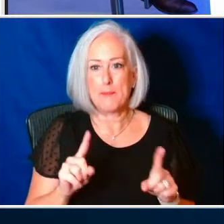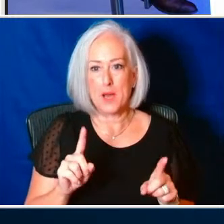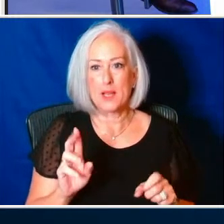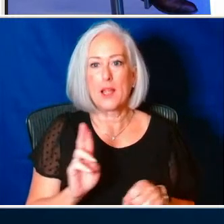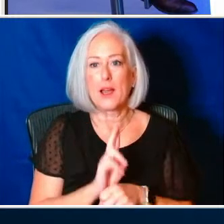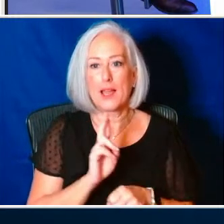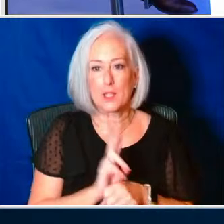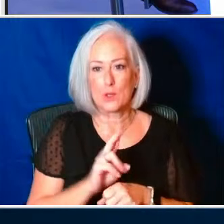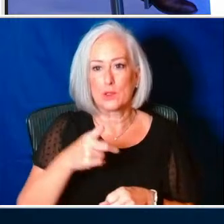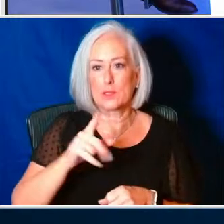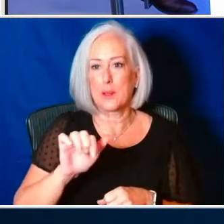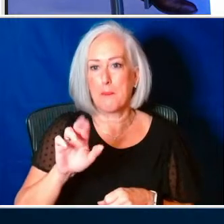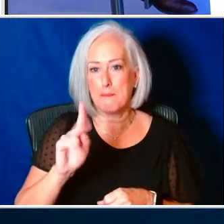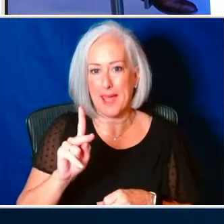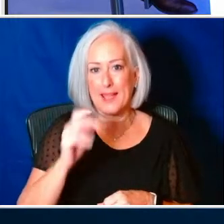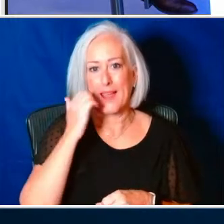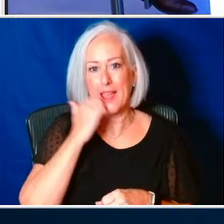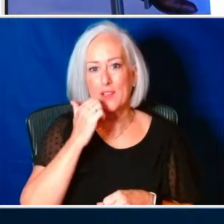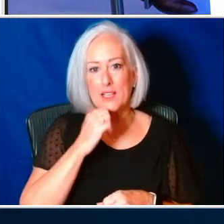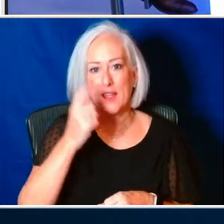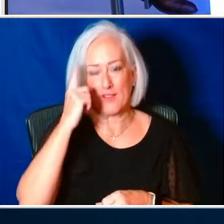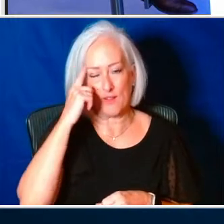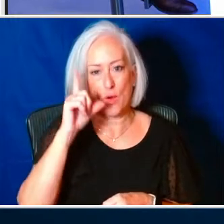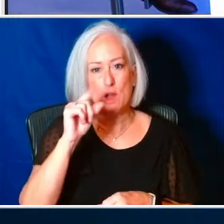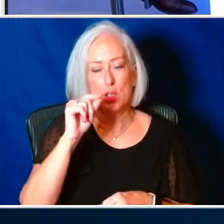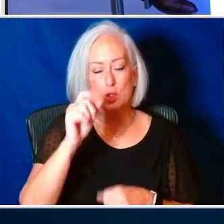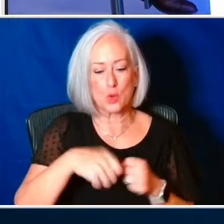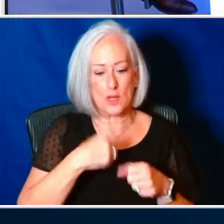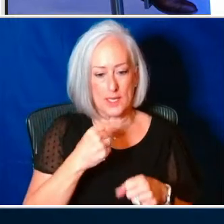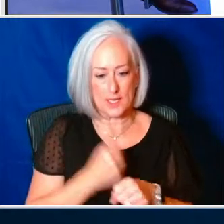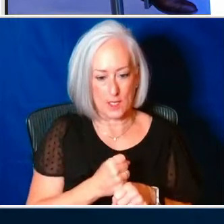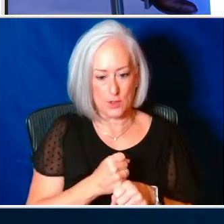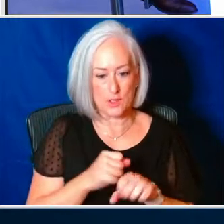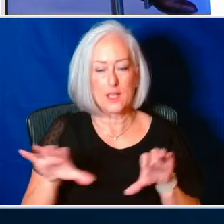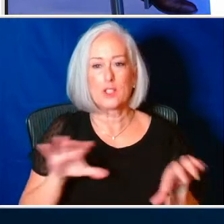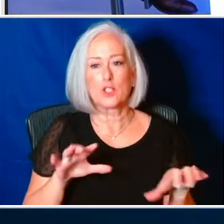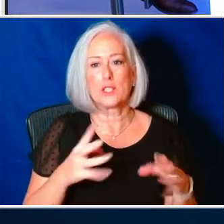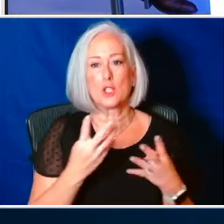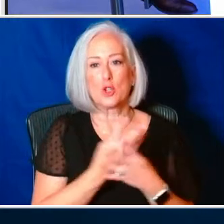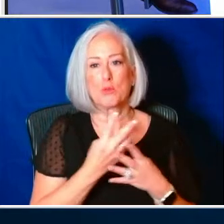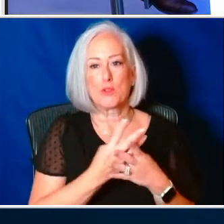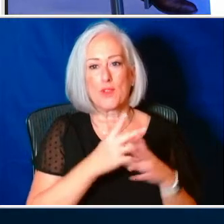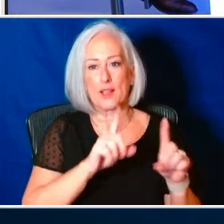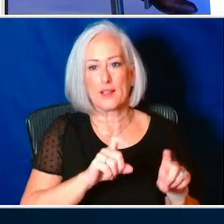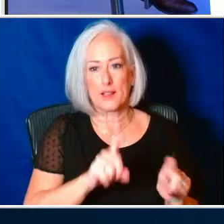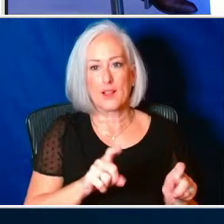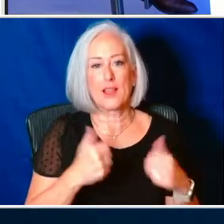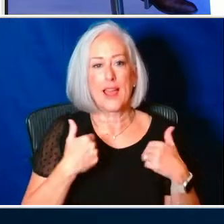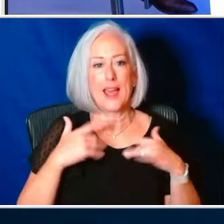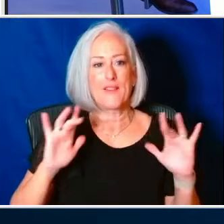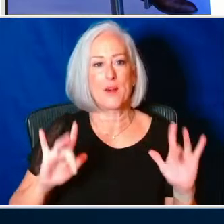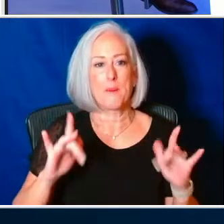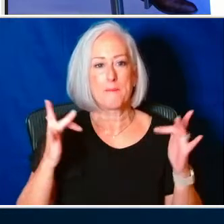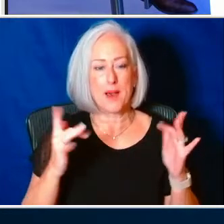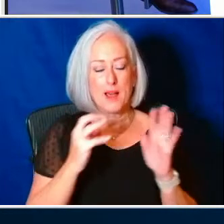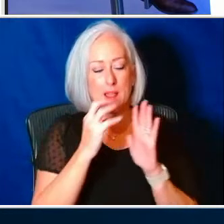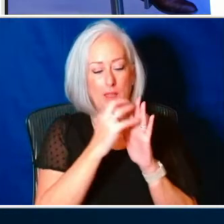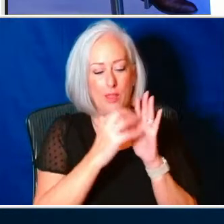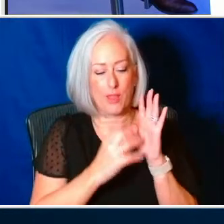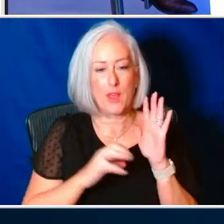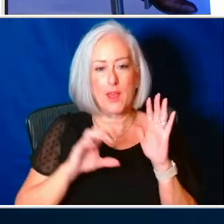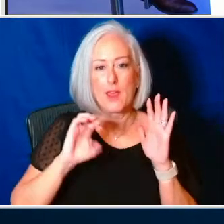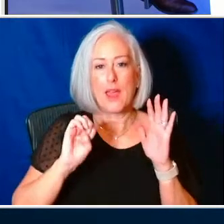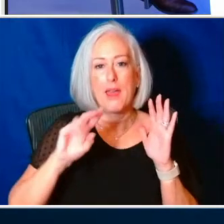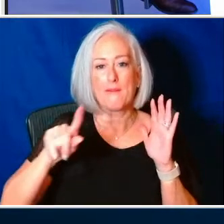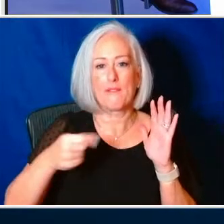my life. So she got a preventative lung cancer screening, and it shows that she has mild emphysema. Her first question, is there anything she